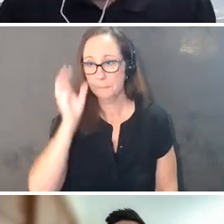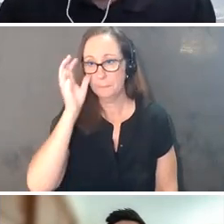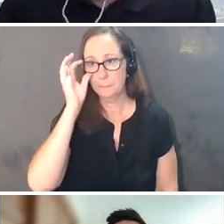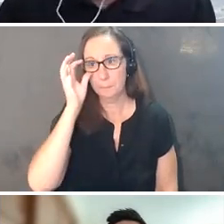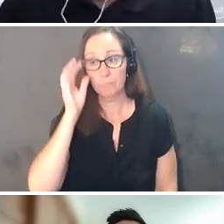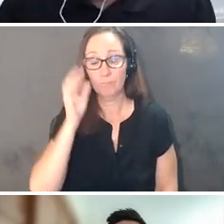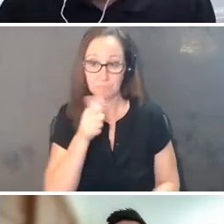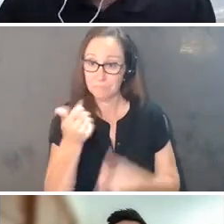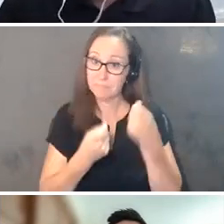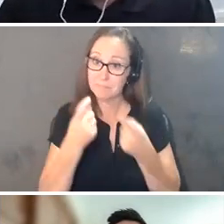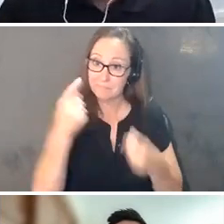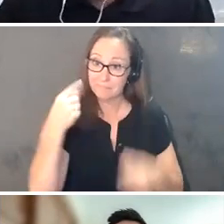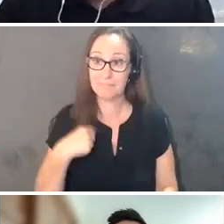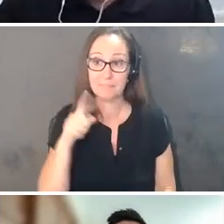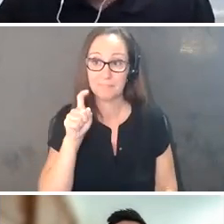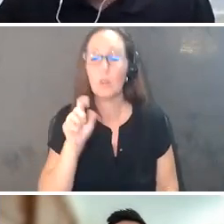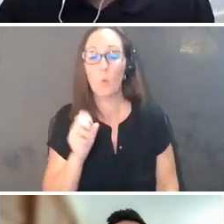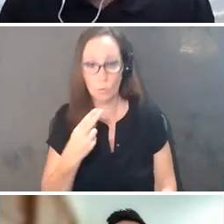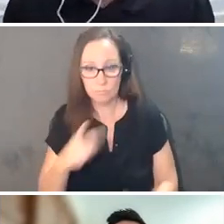are there any other questions?